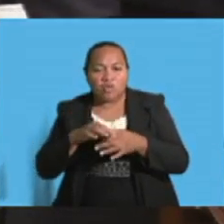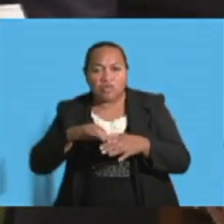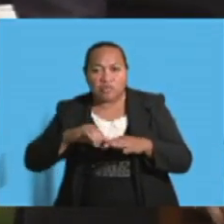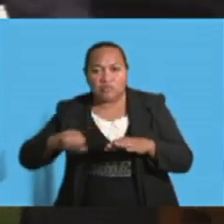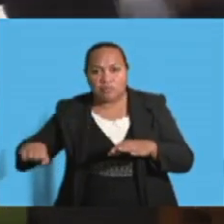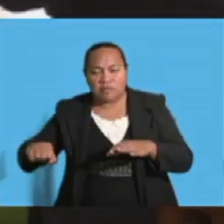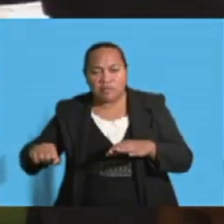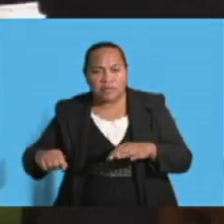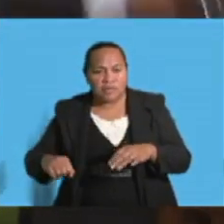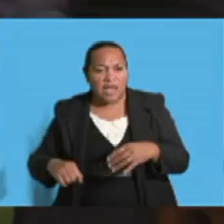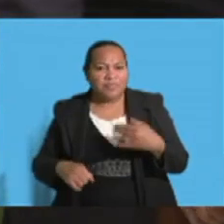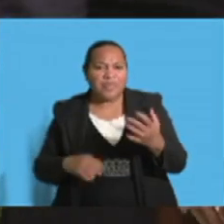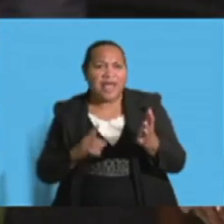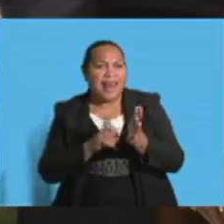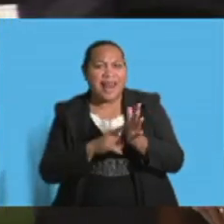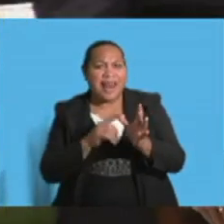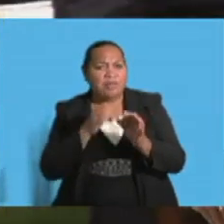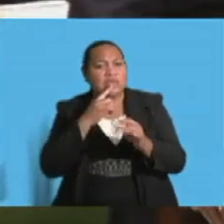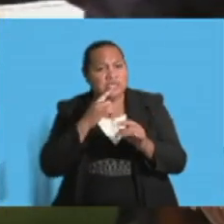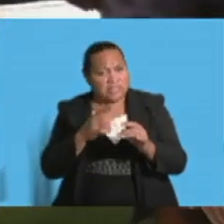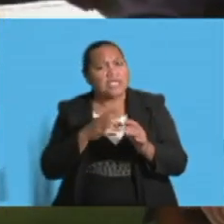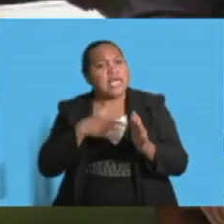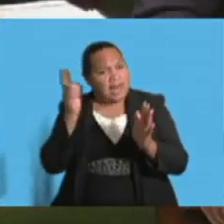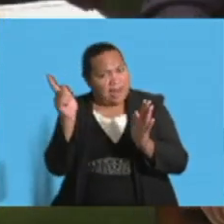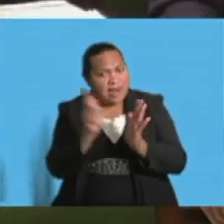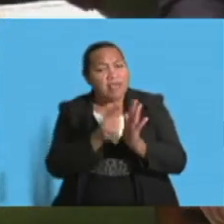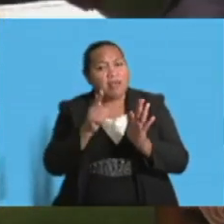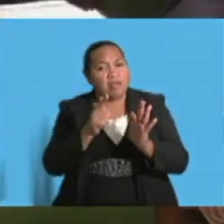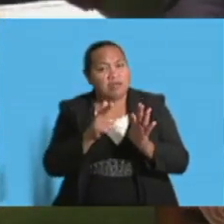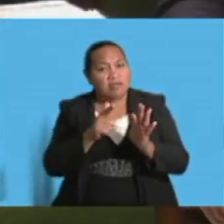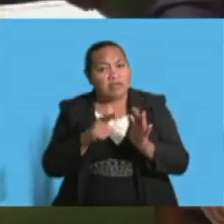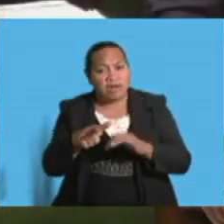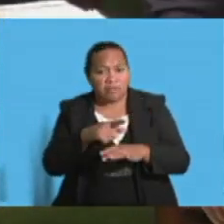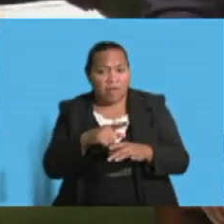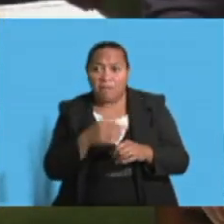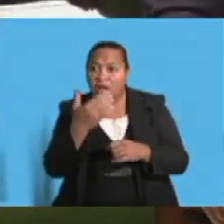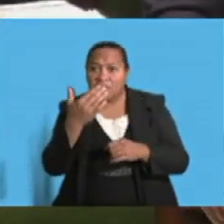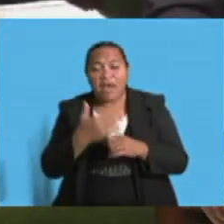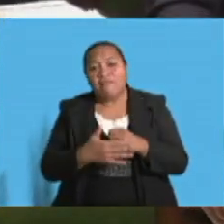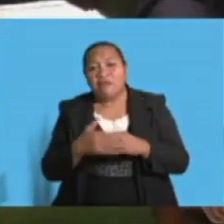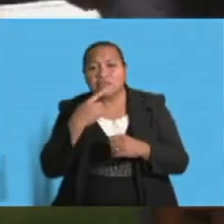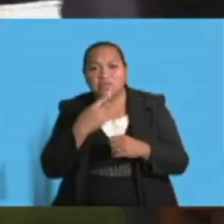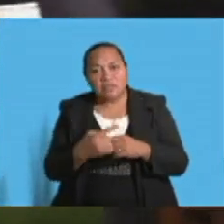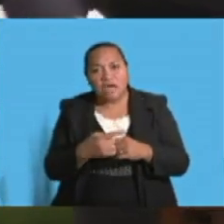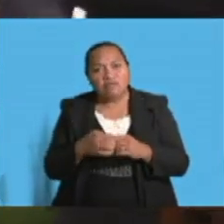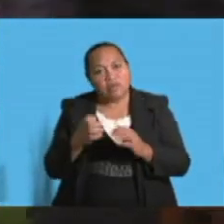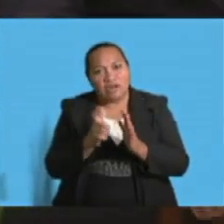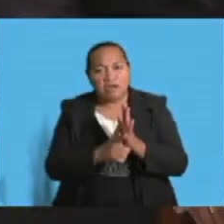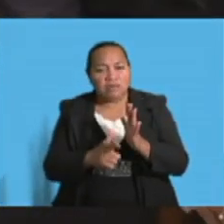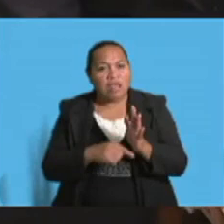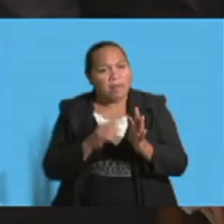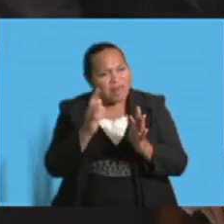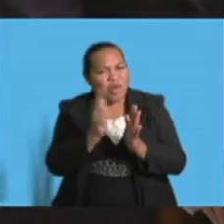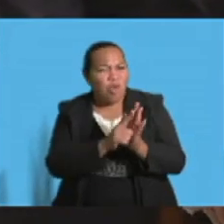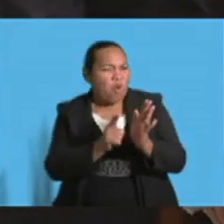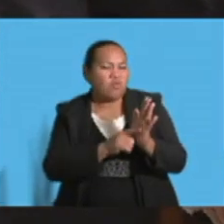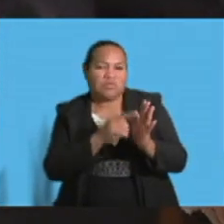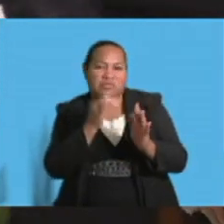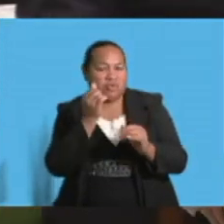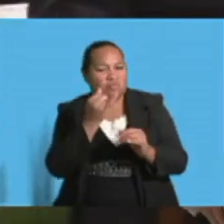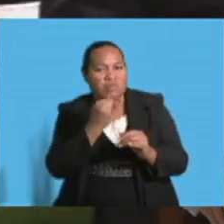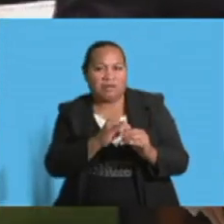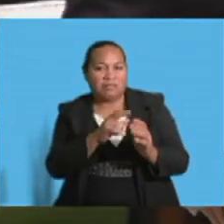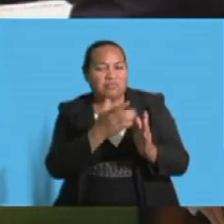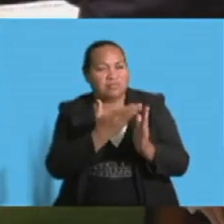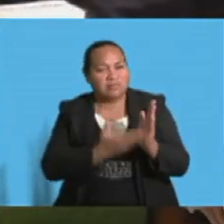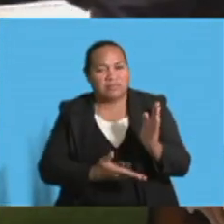saying, well, I did it legally. Yes, he did it legally. Nobody said he ever did it illegally, but the law was flawed. A